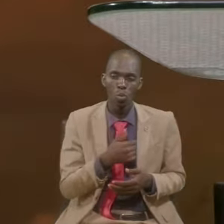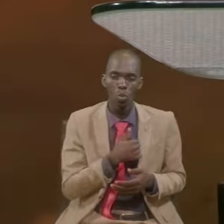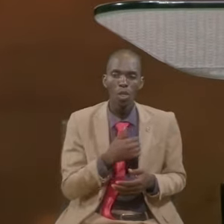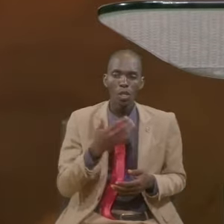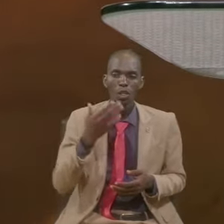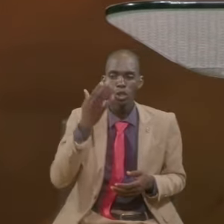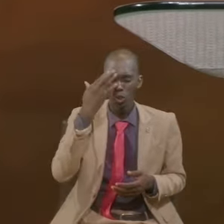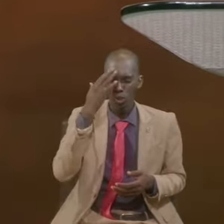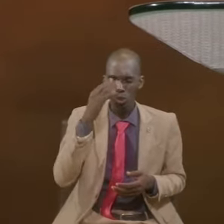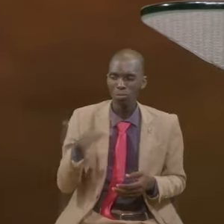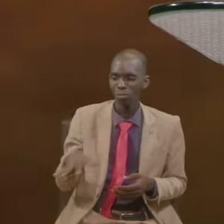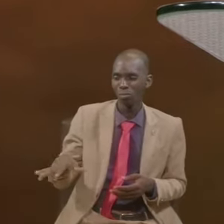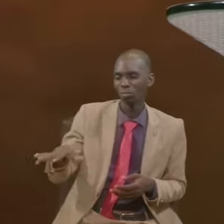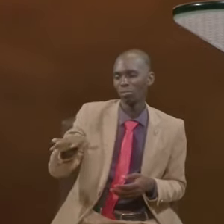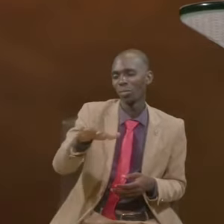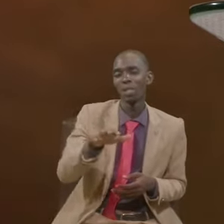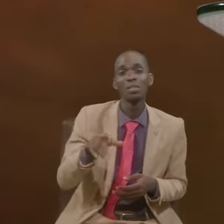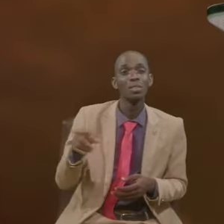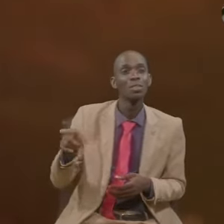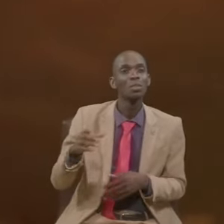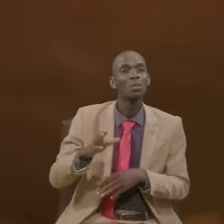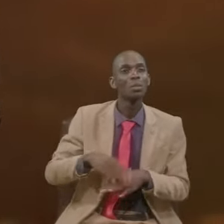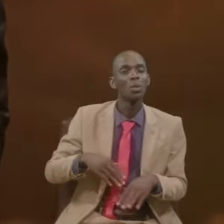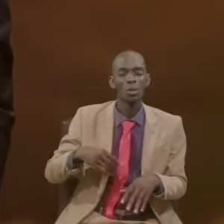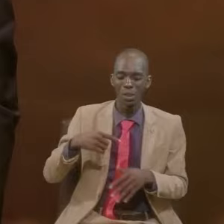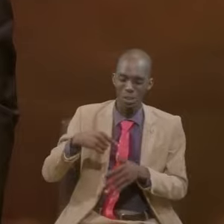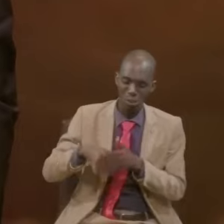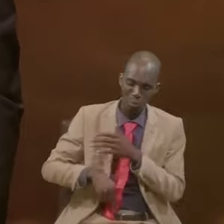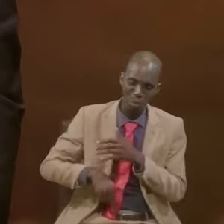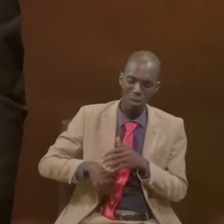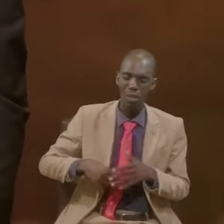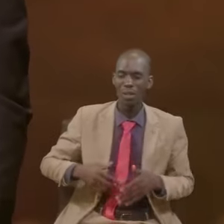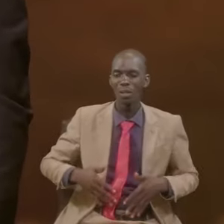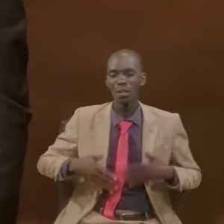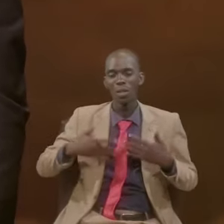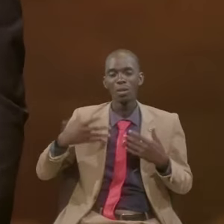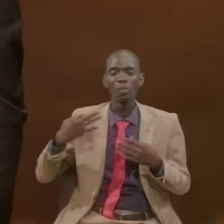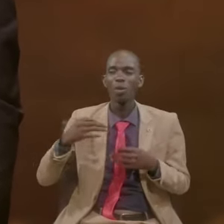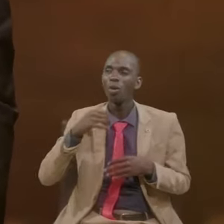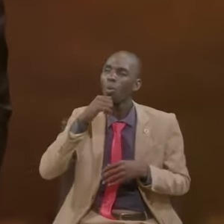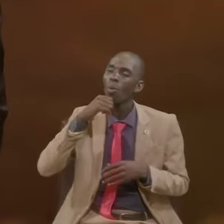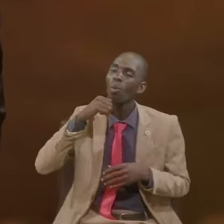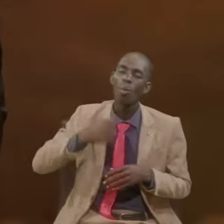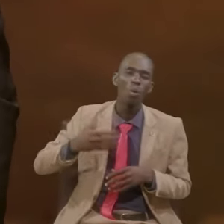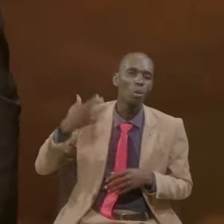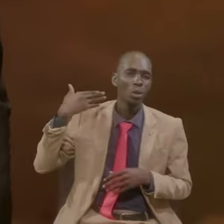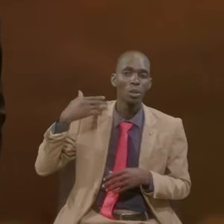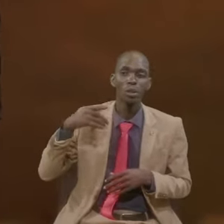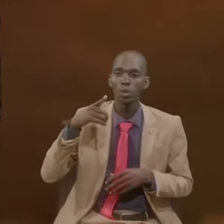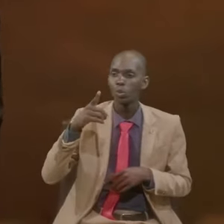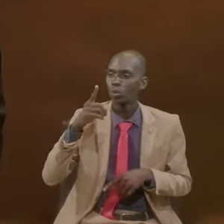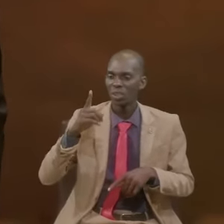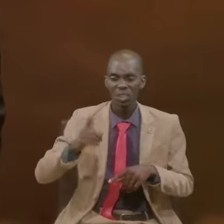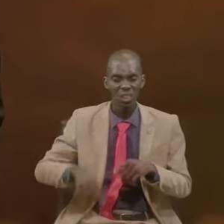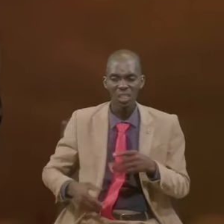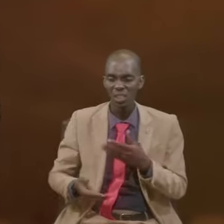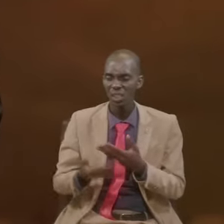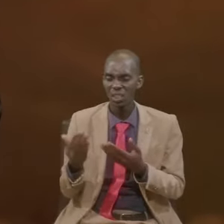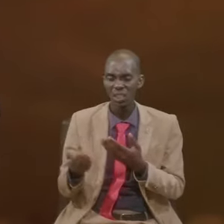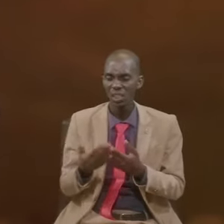we know the deeper life as of old. You won't get them